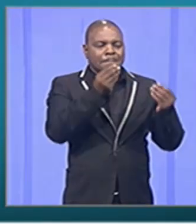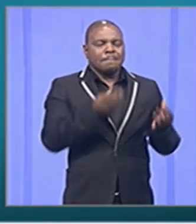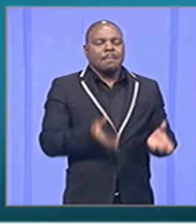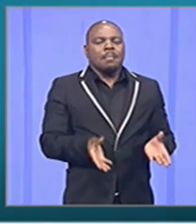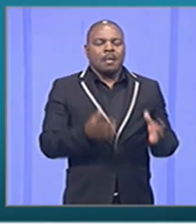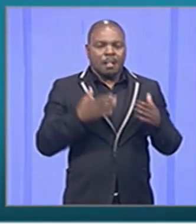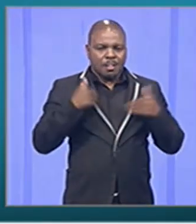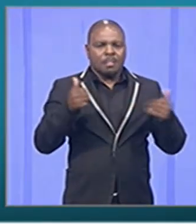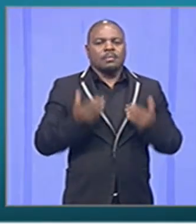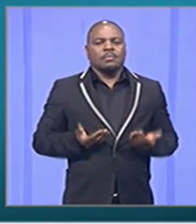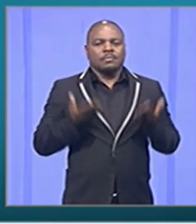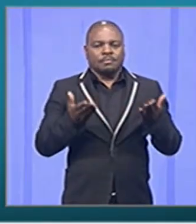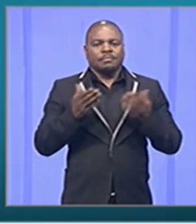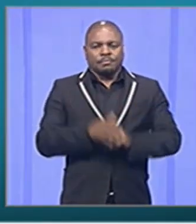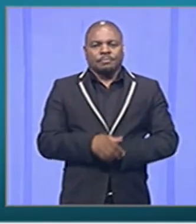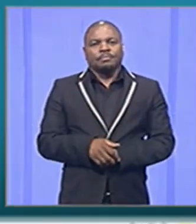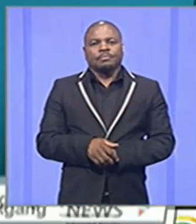maphelo.